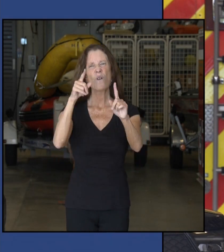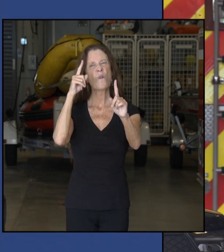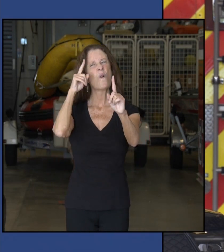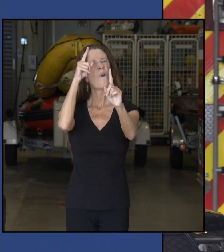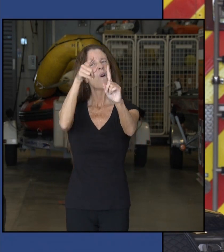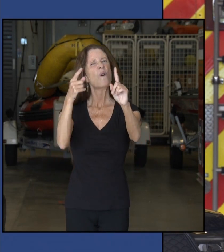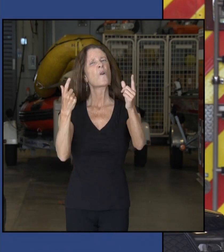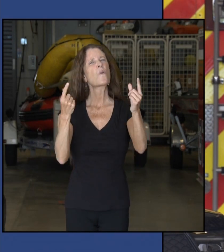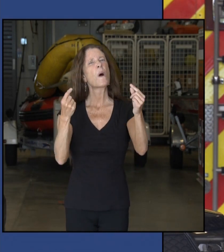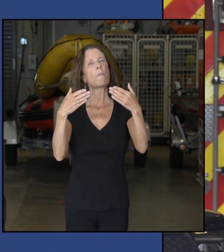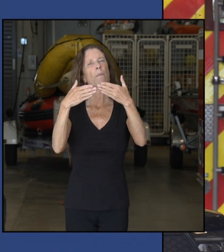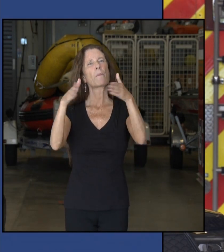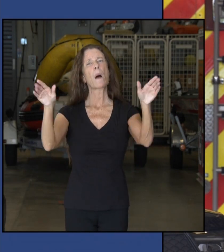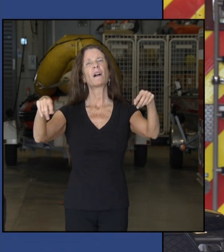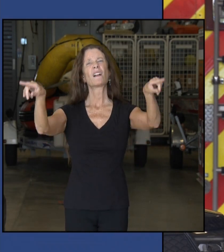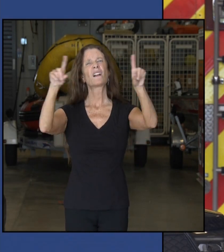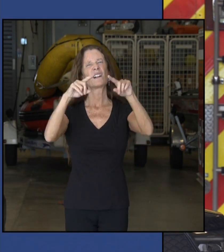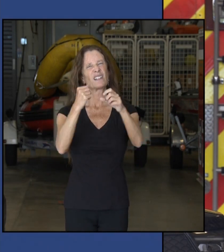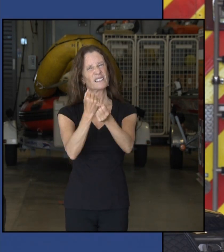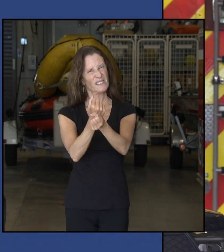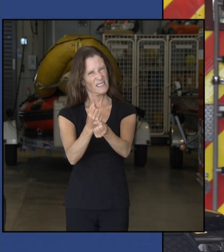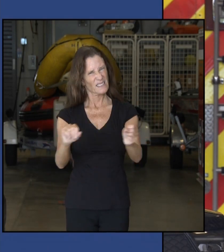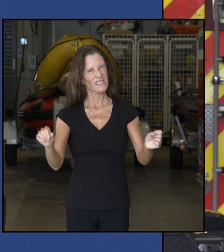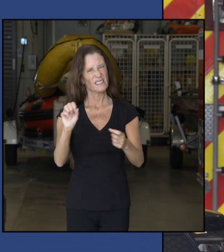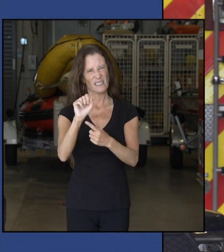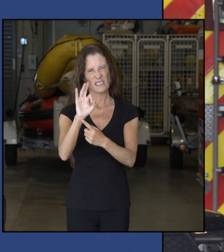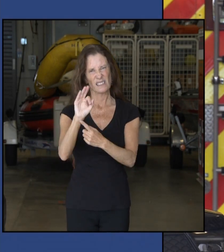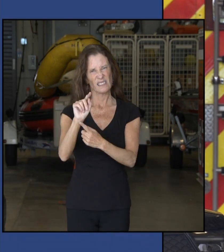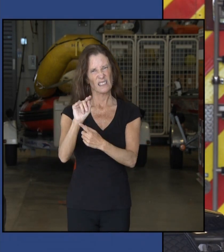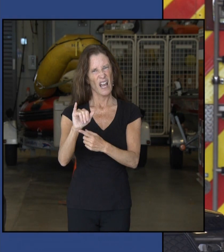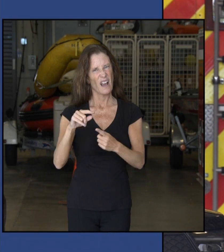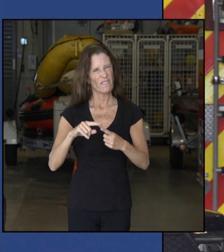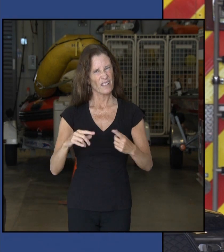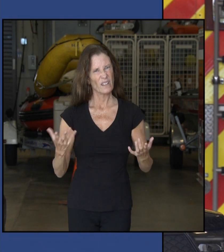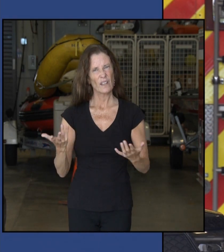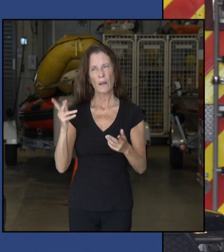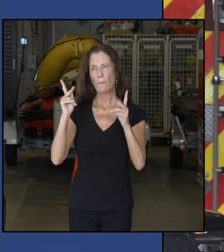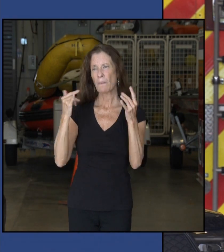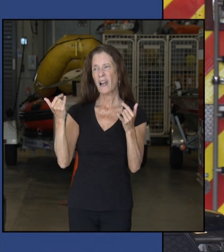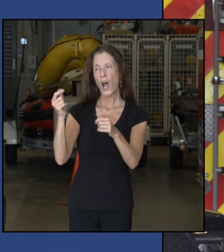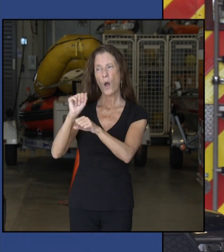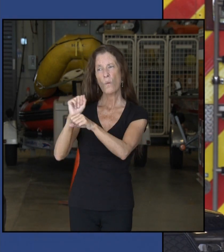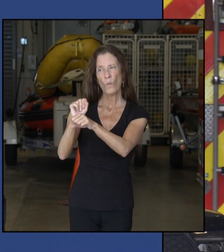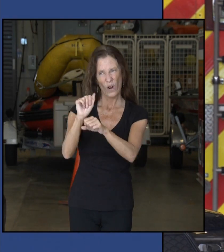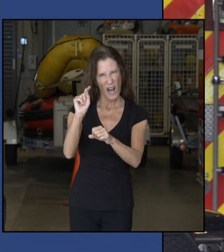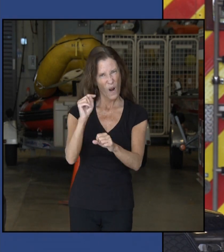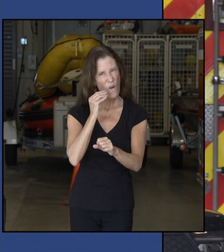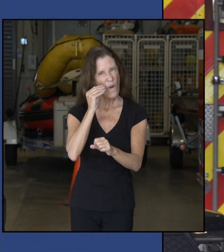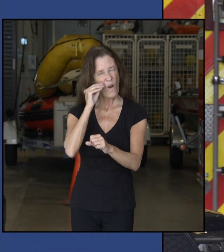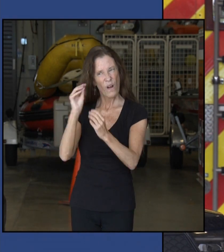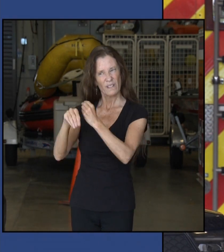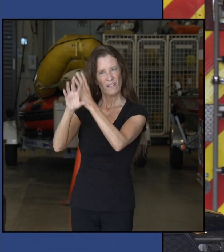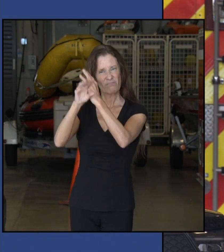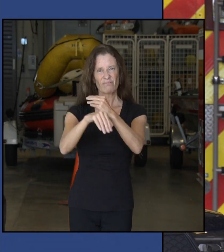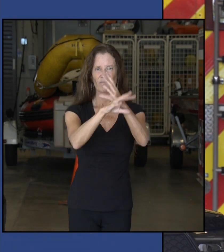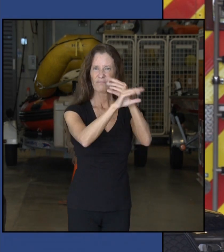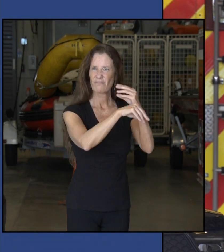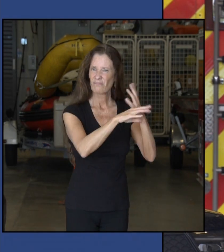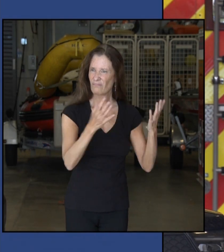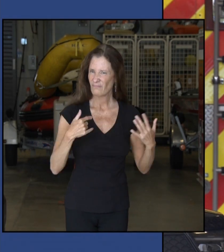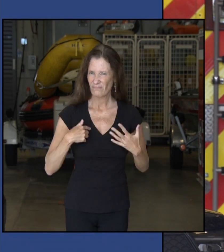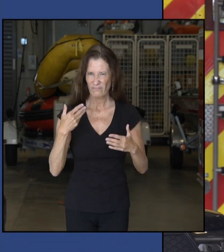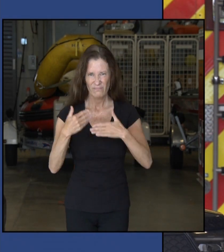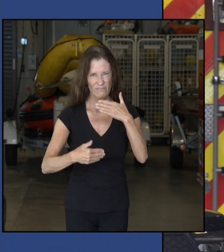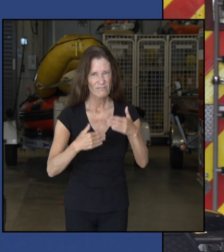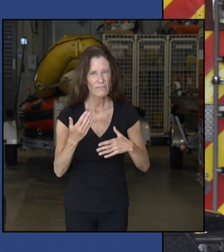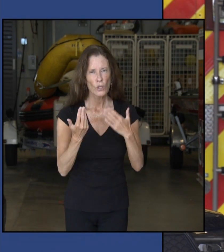As many of our fellow citizens were acclimating to working from home to limit exposure, we were working to develop policies and procedures to allow